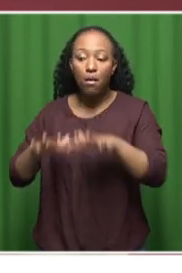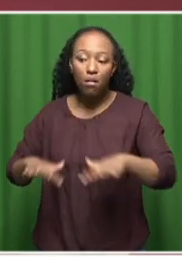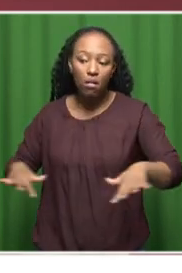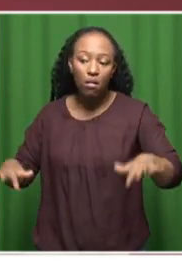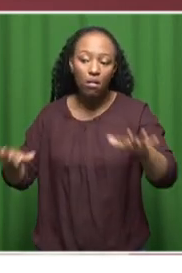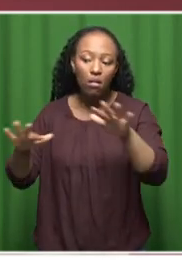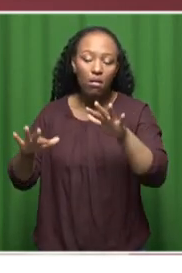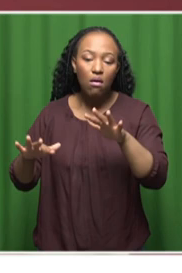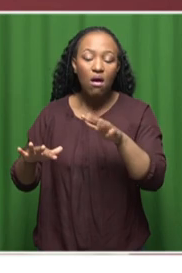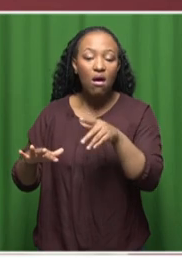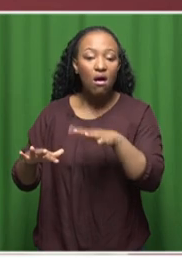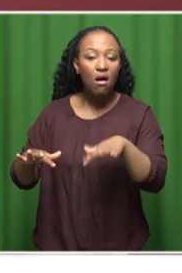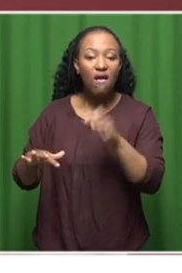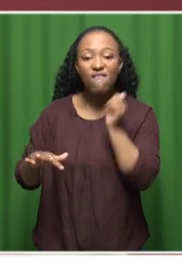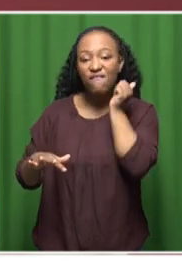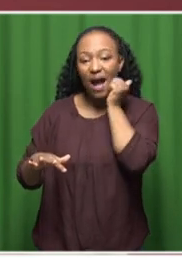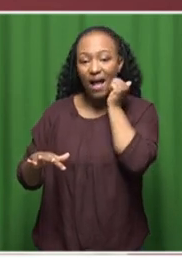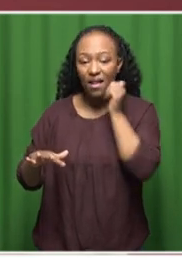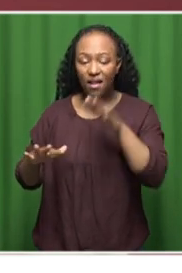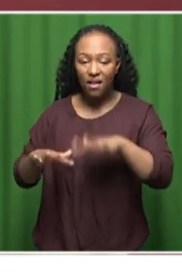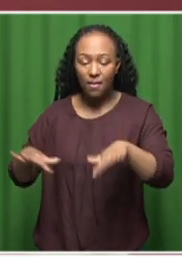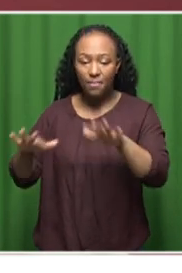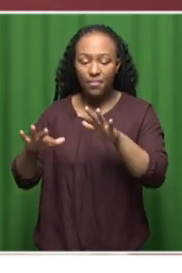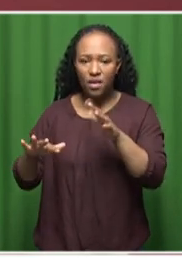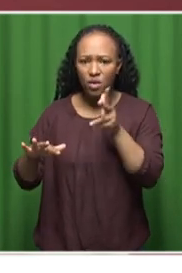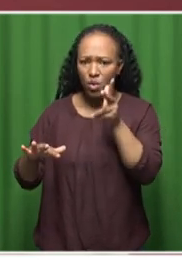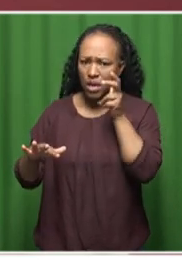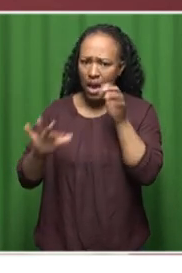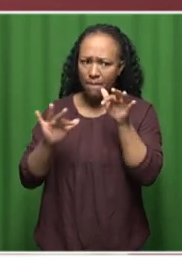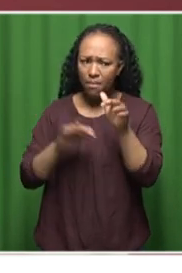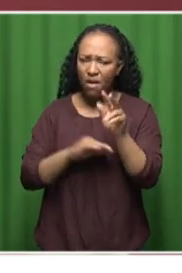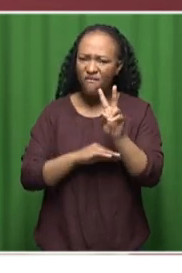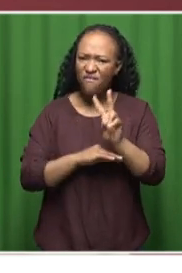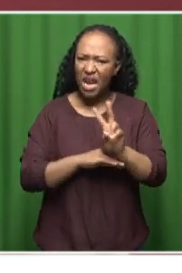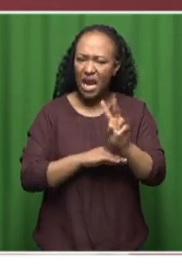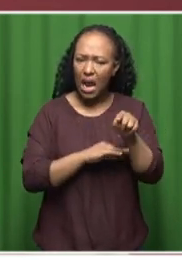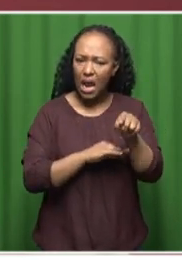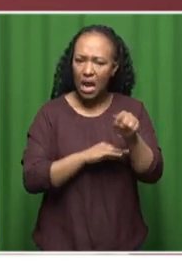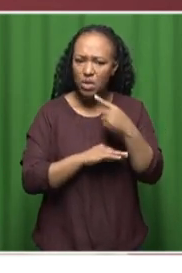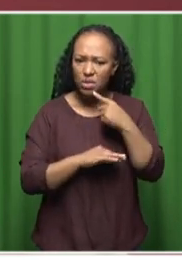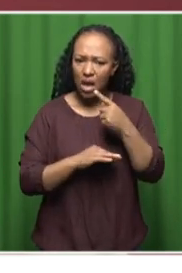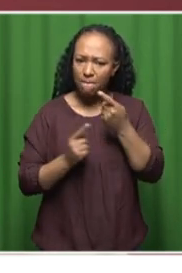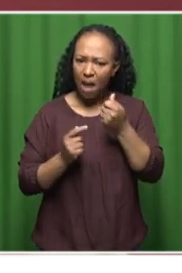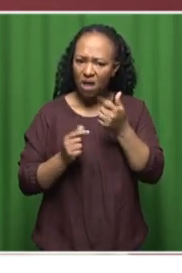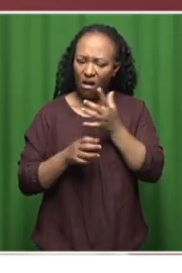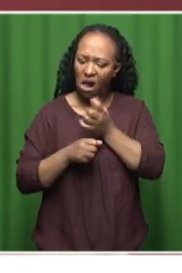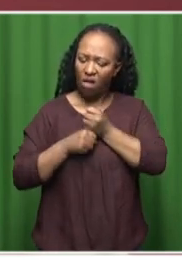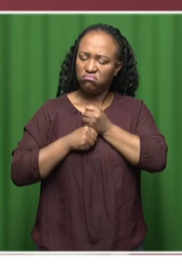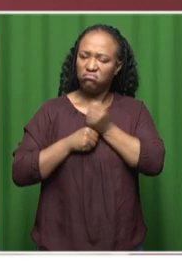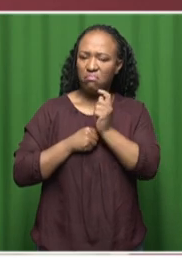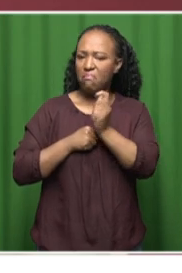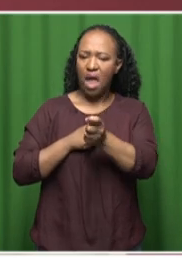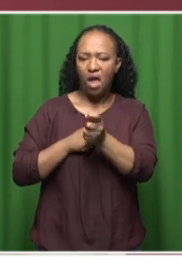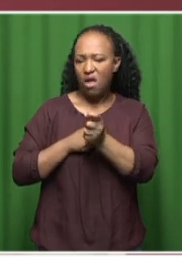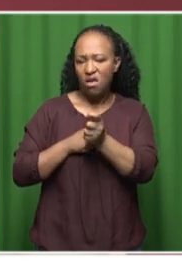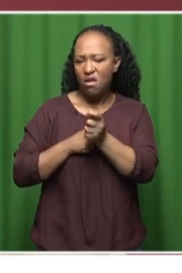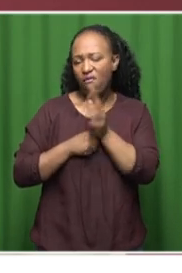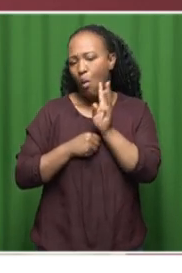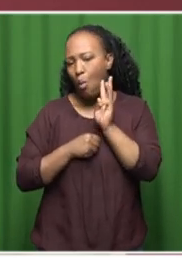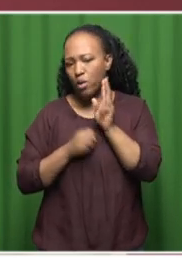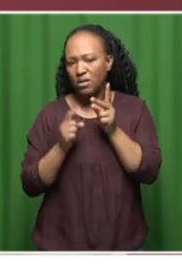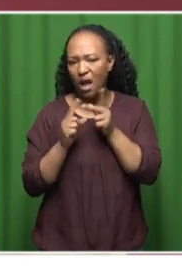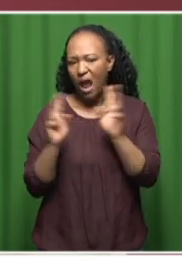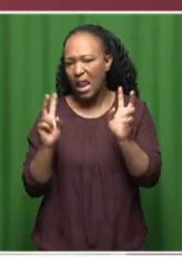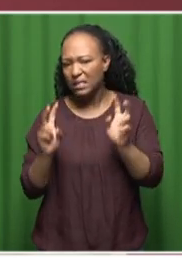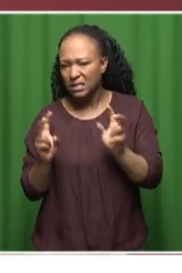you hear those who are in Vereniging saying they were going to withhold their monies, it is understandable.